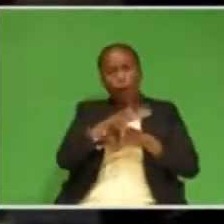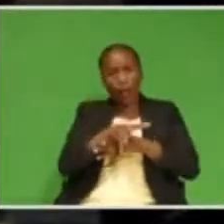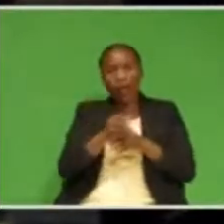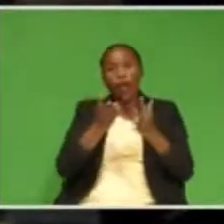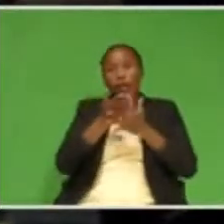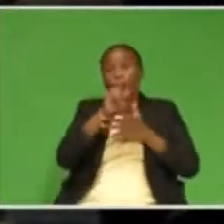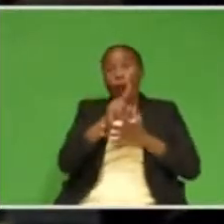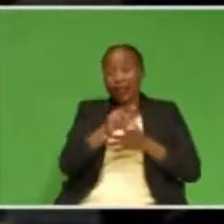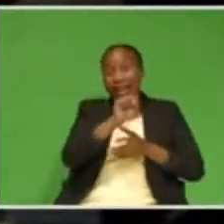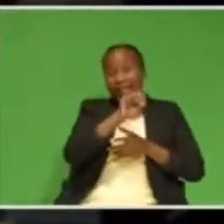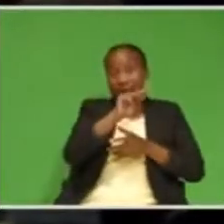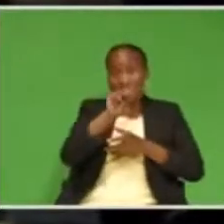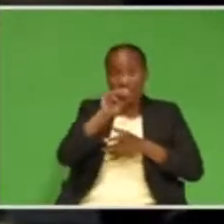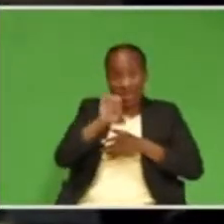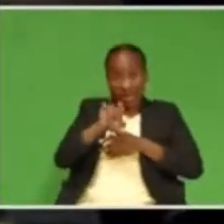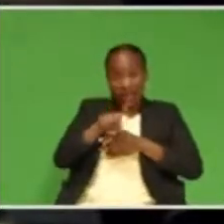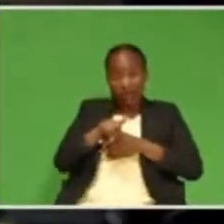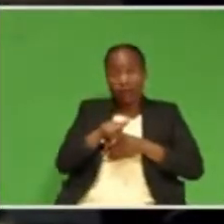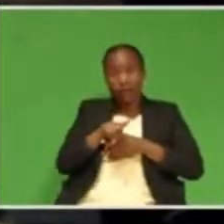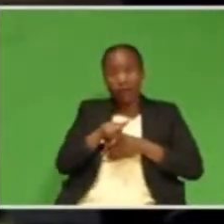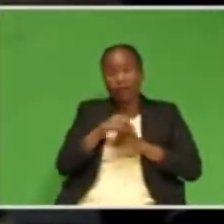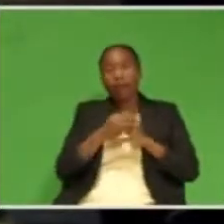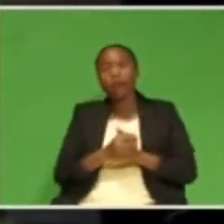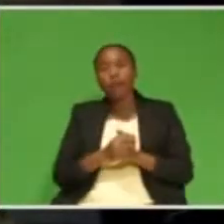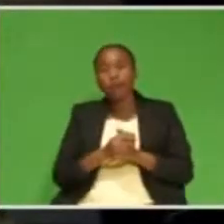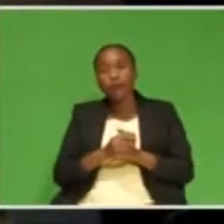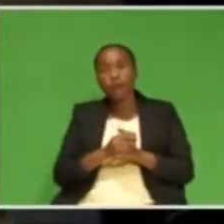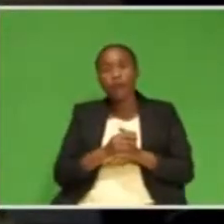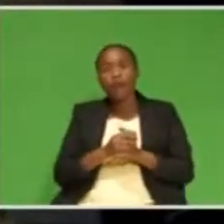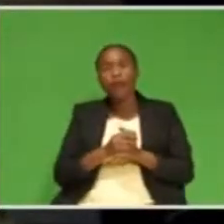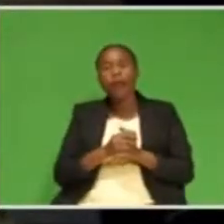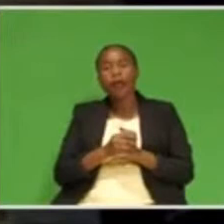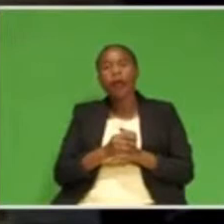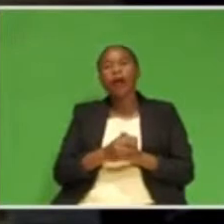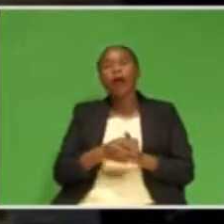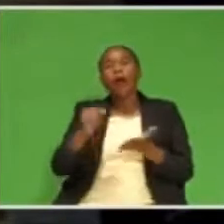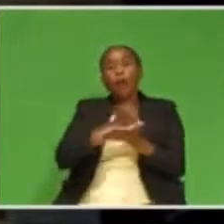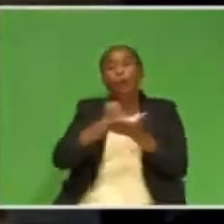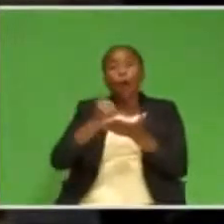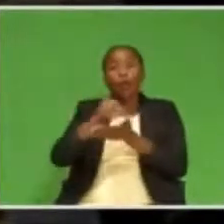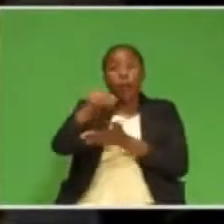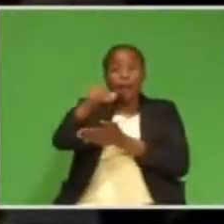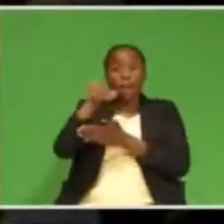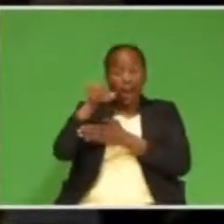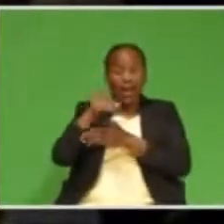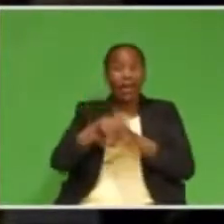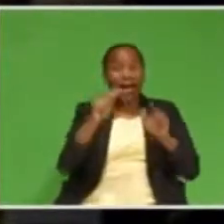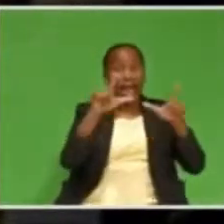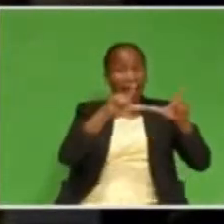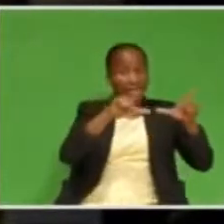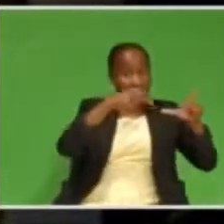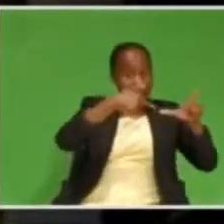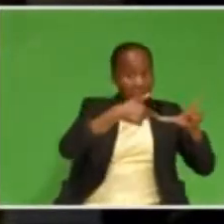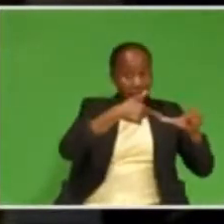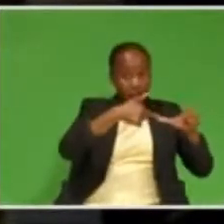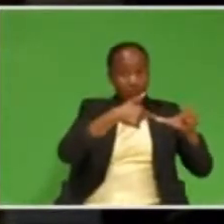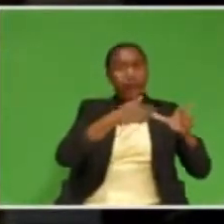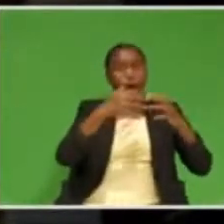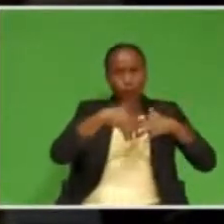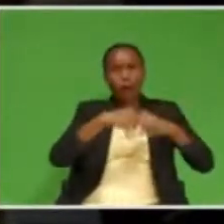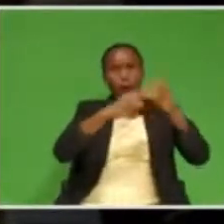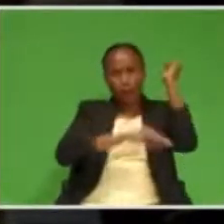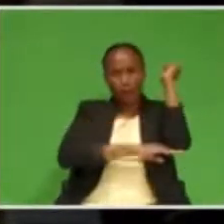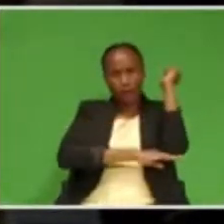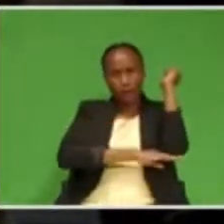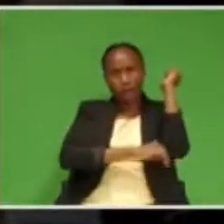small, medium enterprises. The licensing of the Post Bank will lay the foundation of the creation